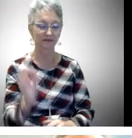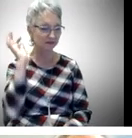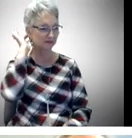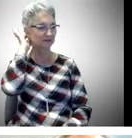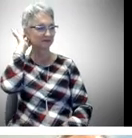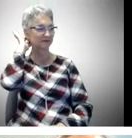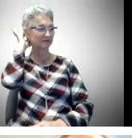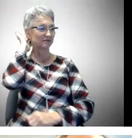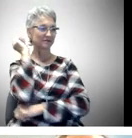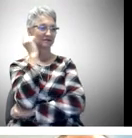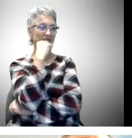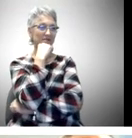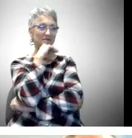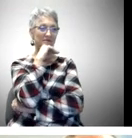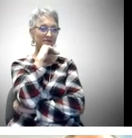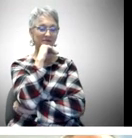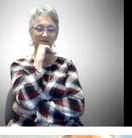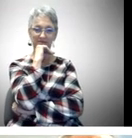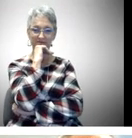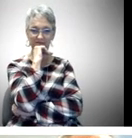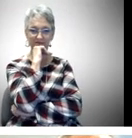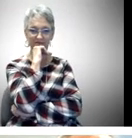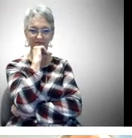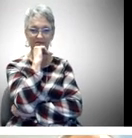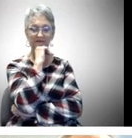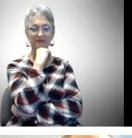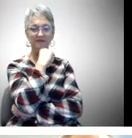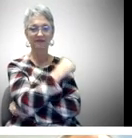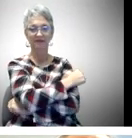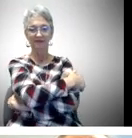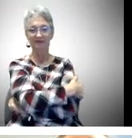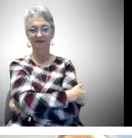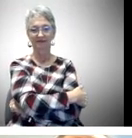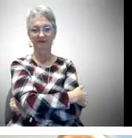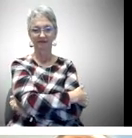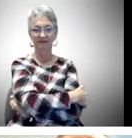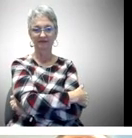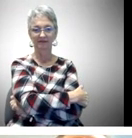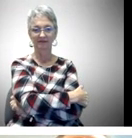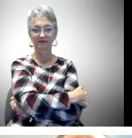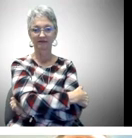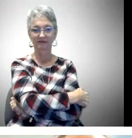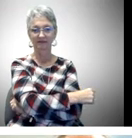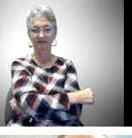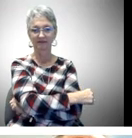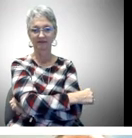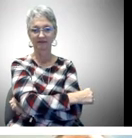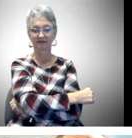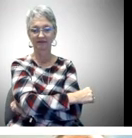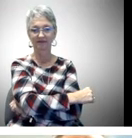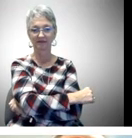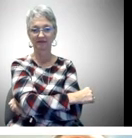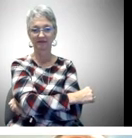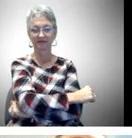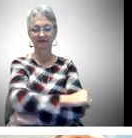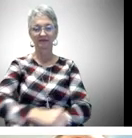the law allows lay people to enter these supported decision-making agreements, I'm not a fan of